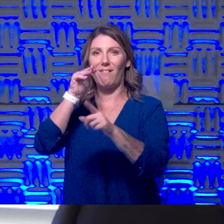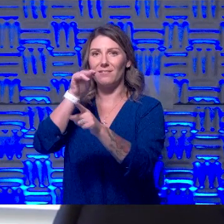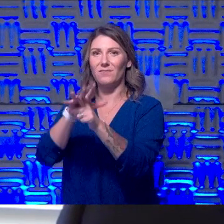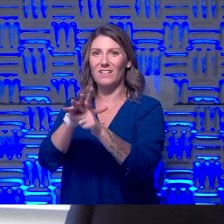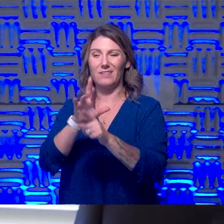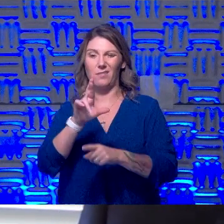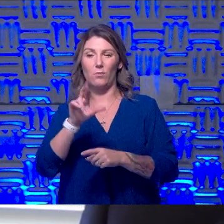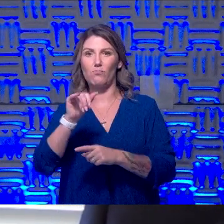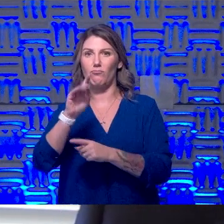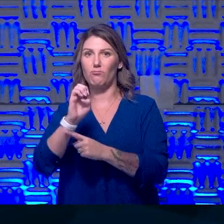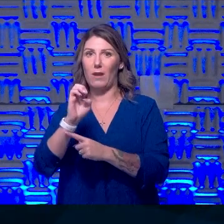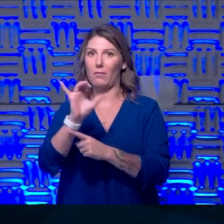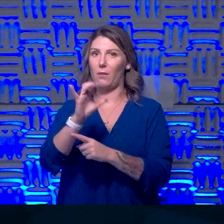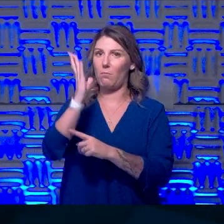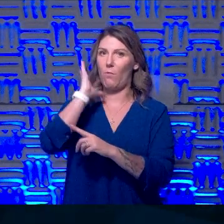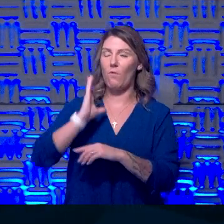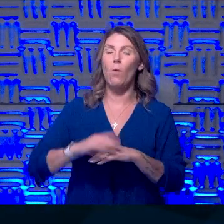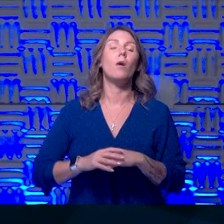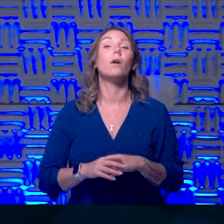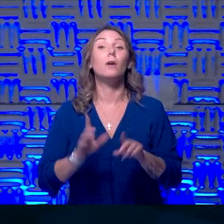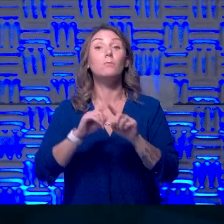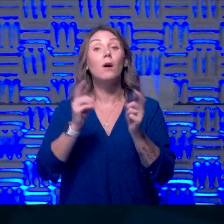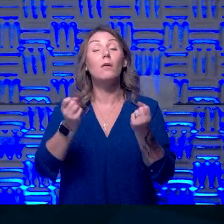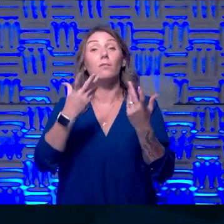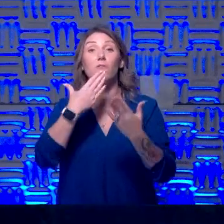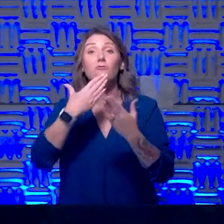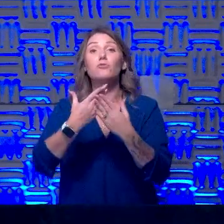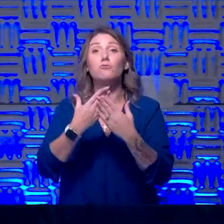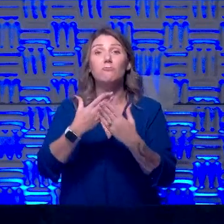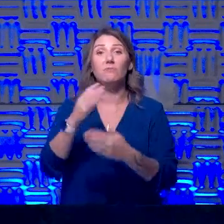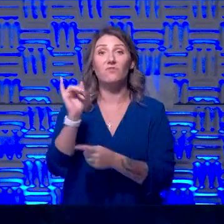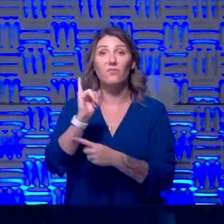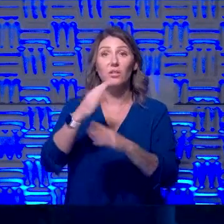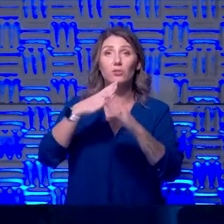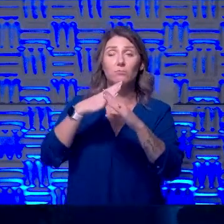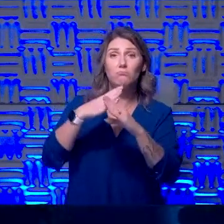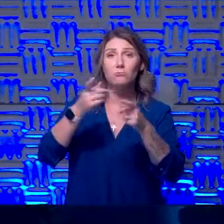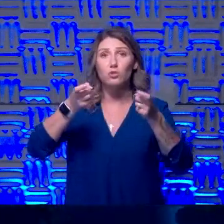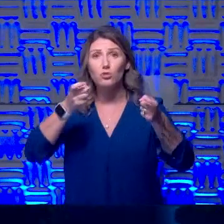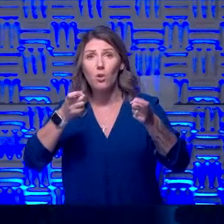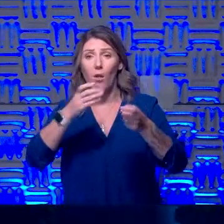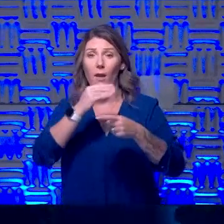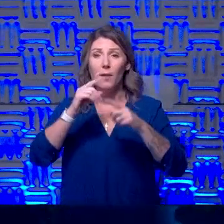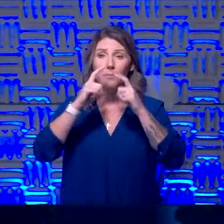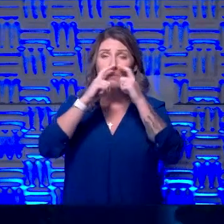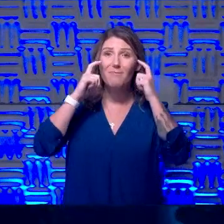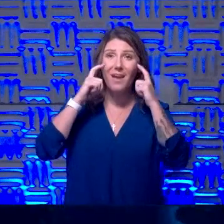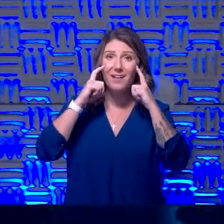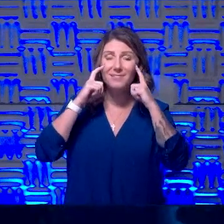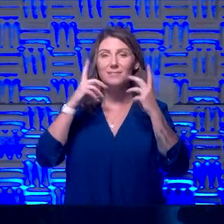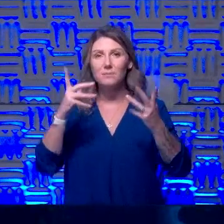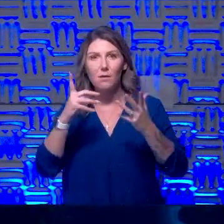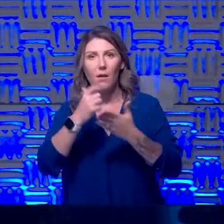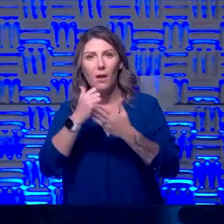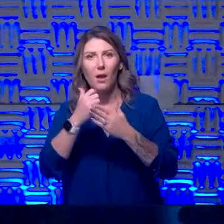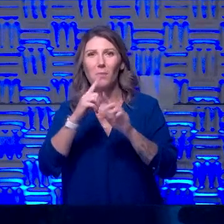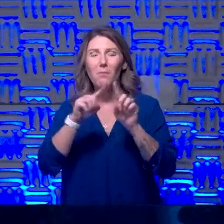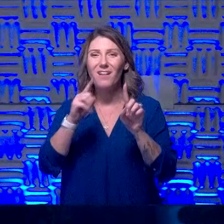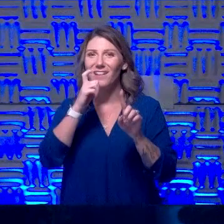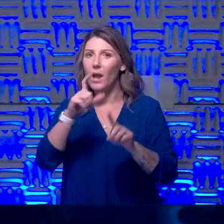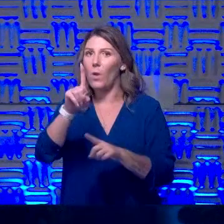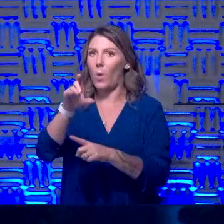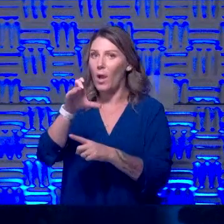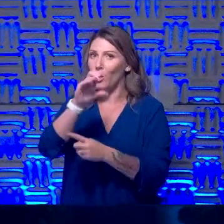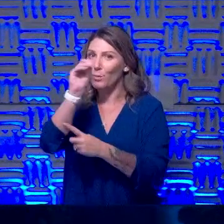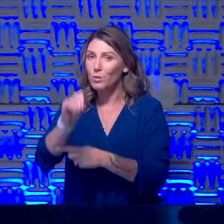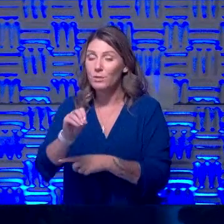were before. Yeah, but I think a lot of that is good infection control, and whereas masks help us, they don't 100% do it. And the problem with a nursing